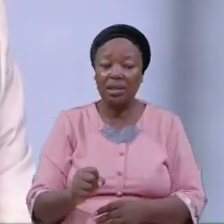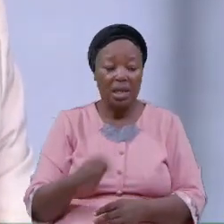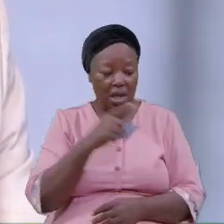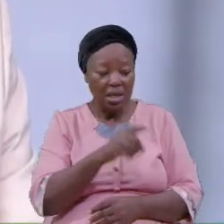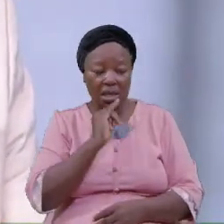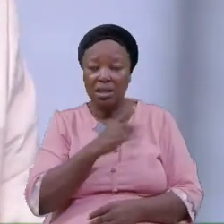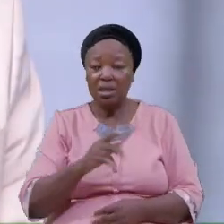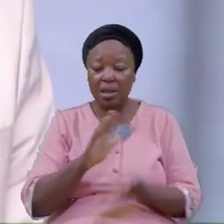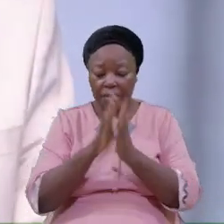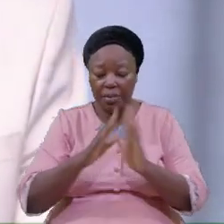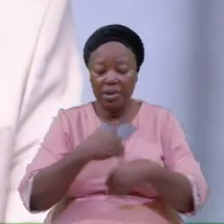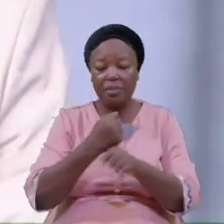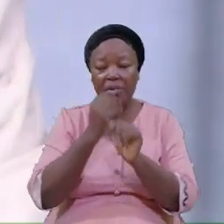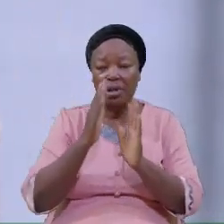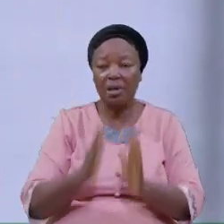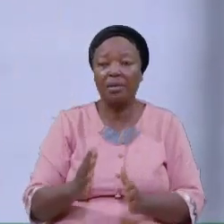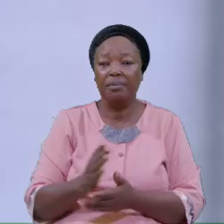peacemaker.